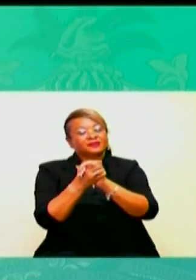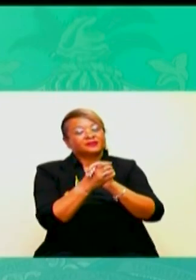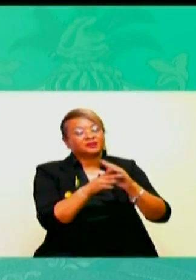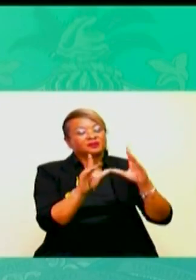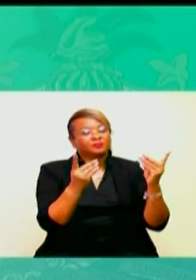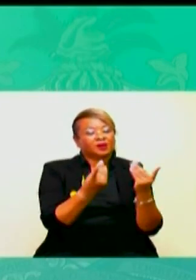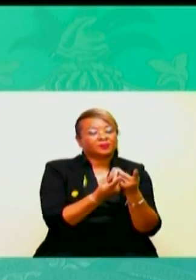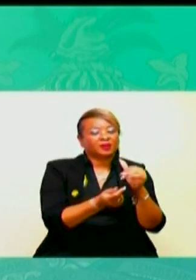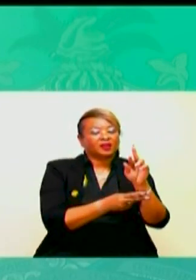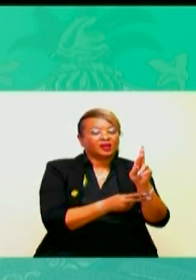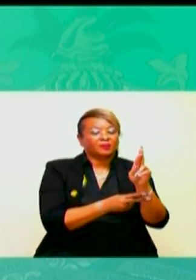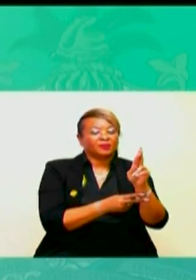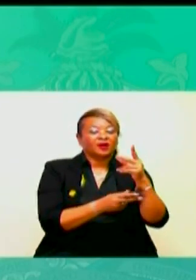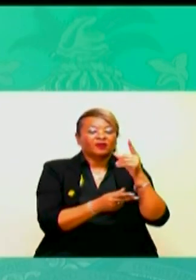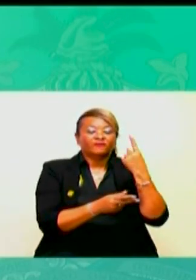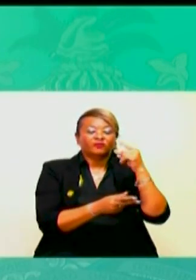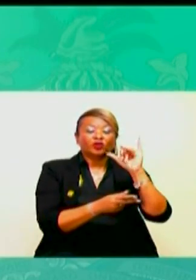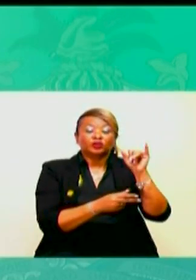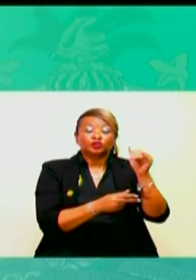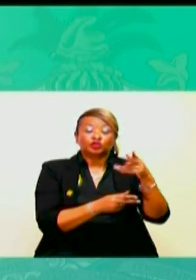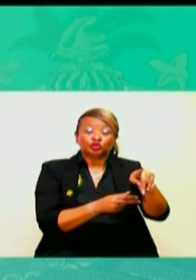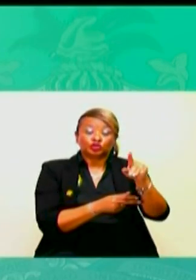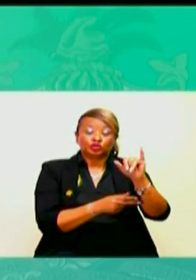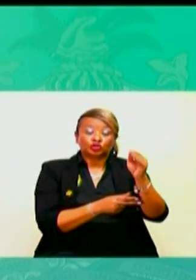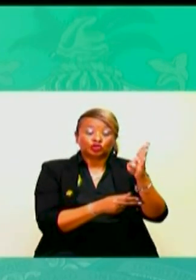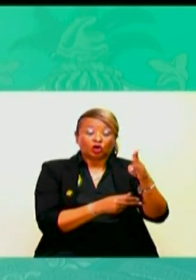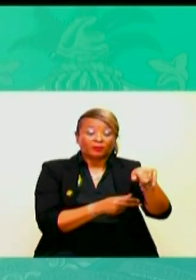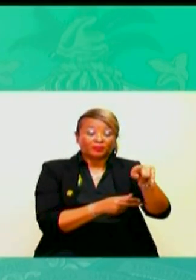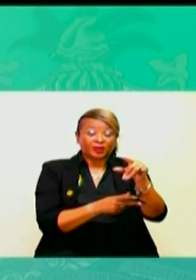of Labor for the job that they're doing.